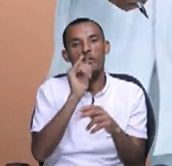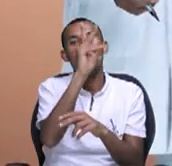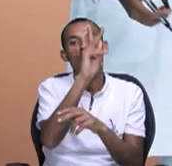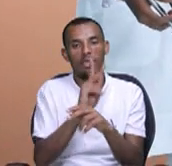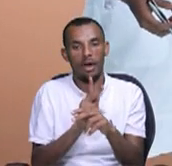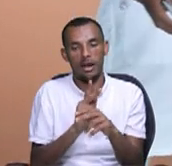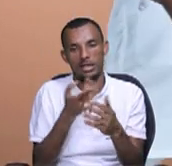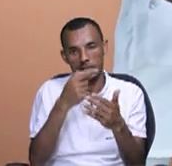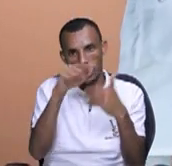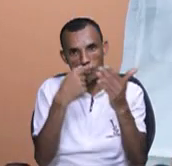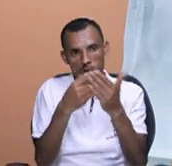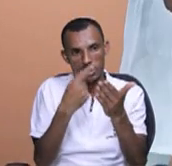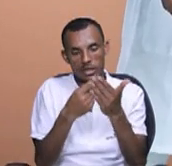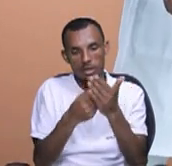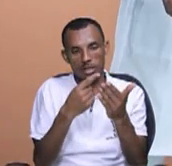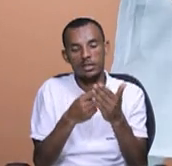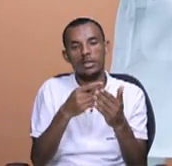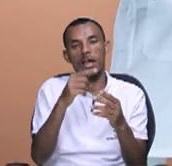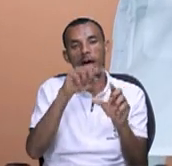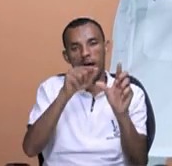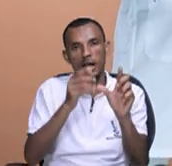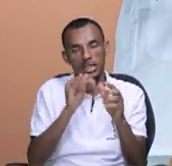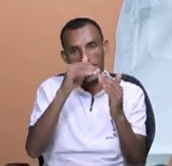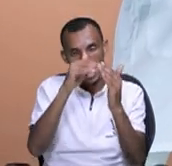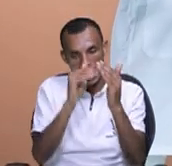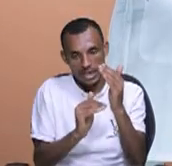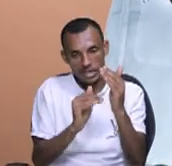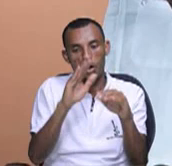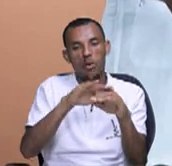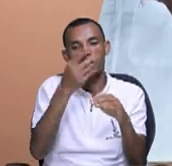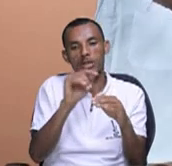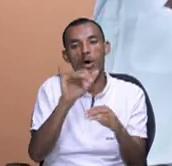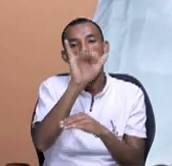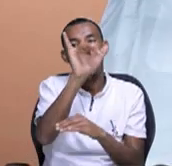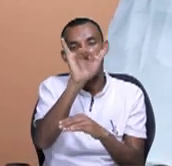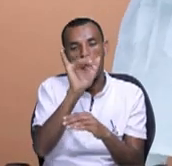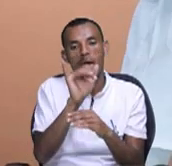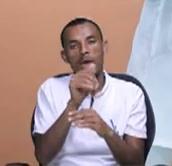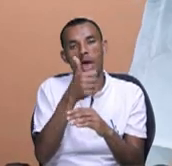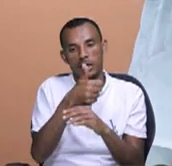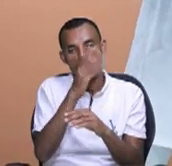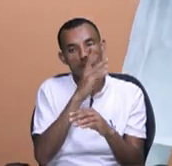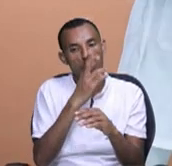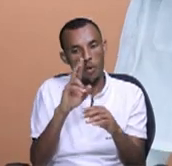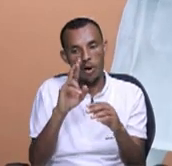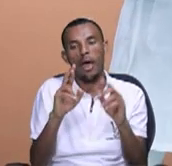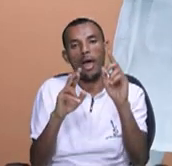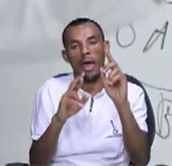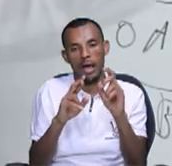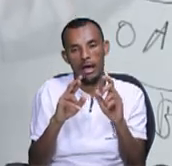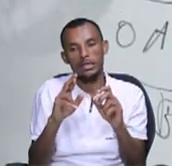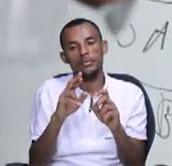vertical axis. Therefore, quadrantal angle is an angle lays on the y-axis or on the x-axis. Therefore,